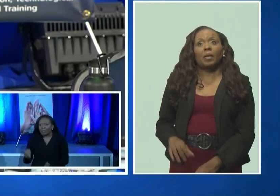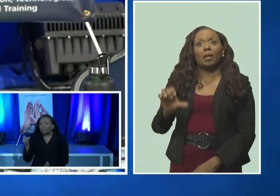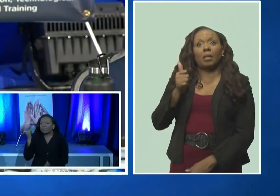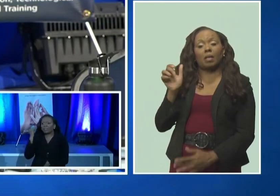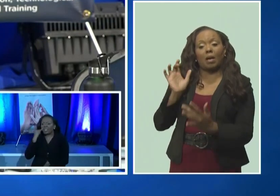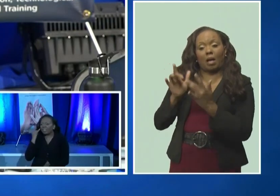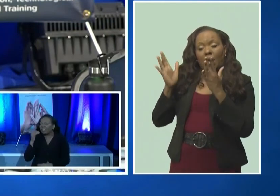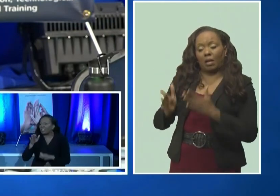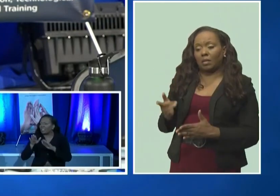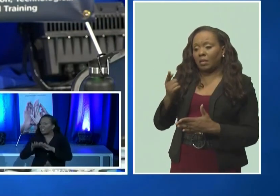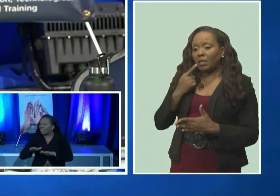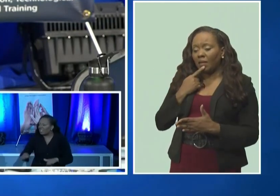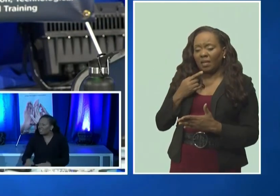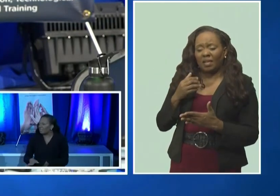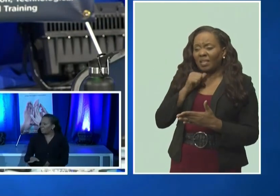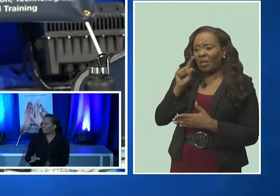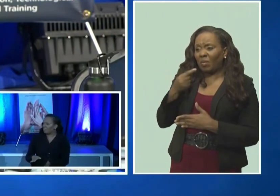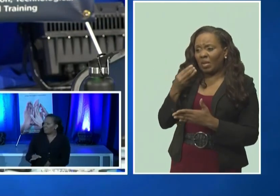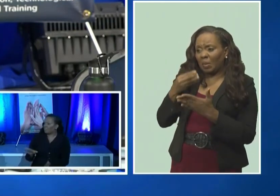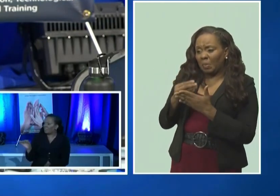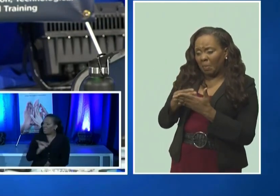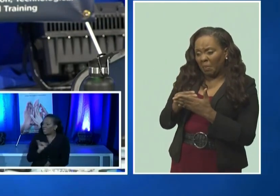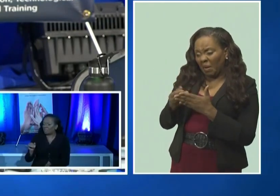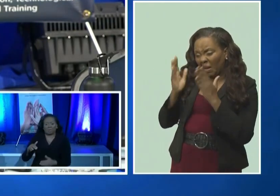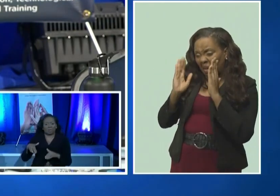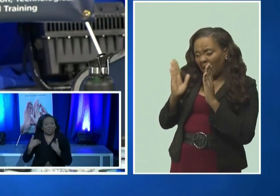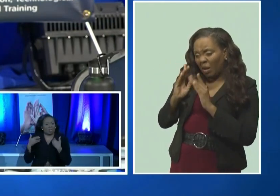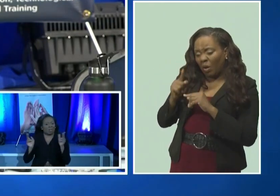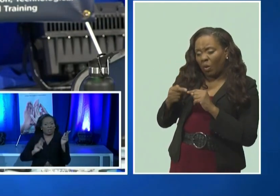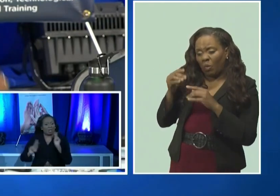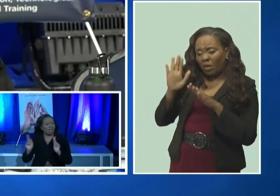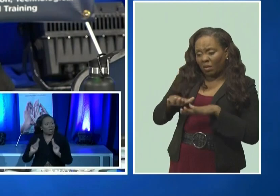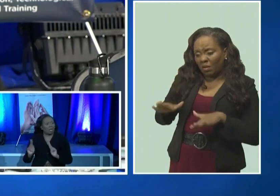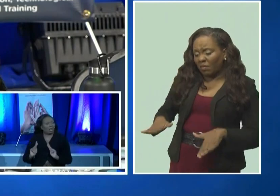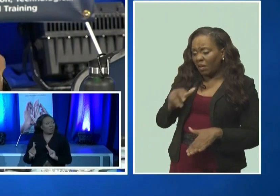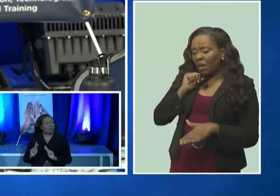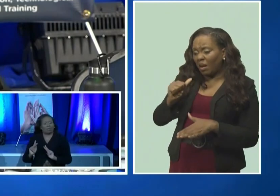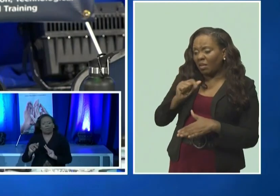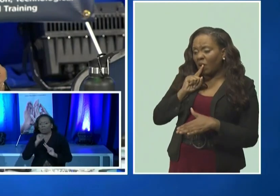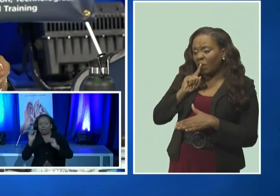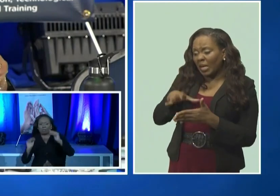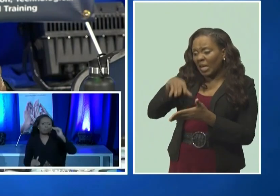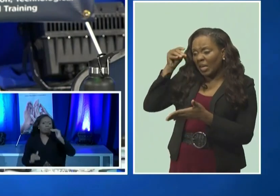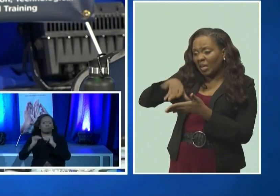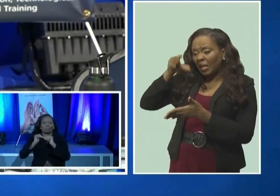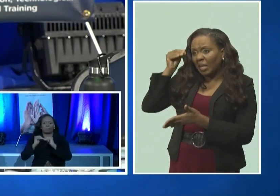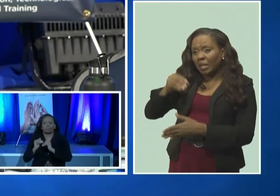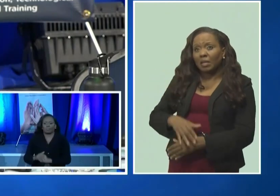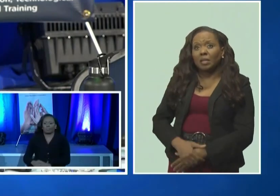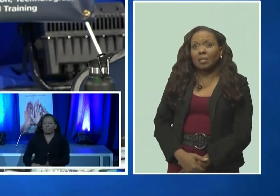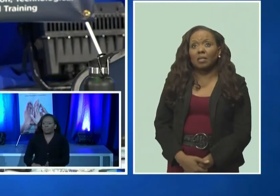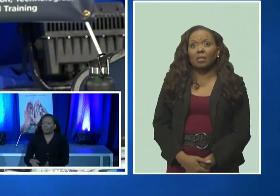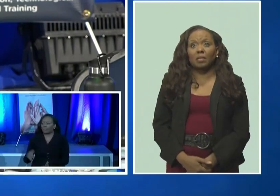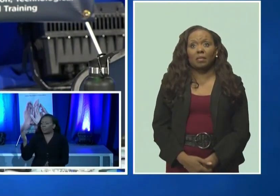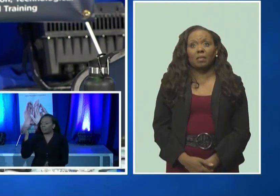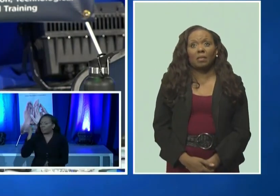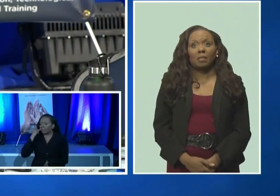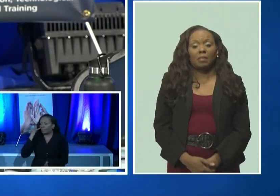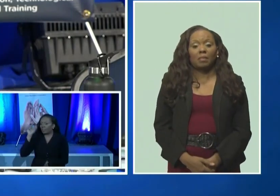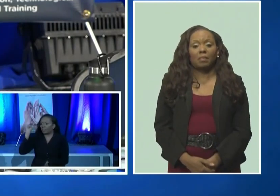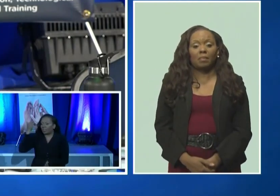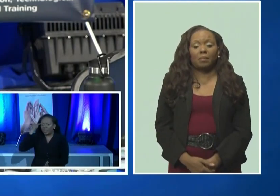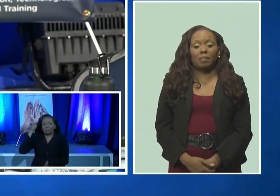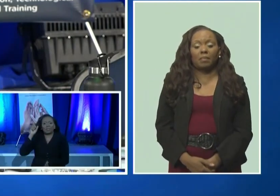Denny, money cannot be the only concern when children are falling through the cracks. If the government has to borrow through